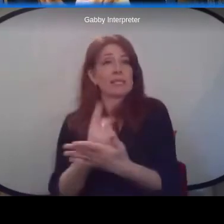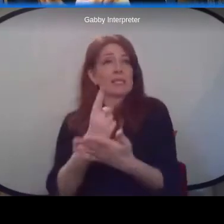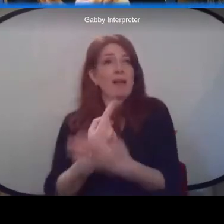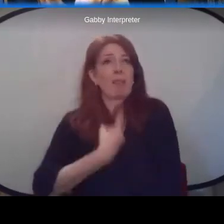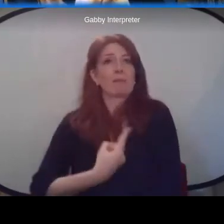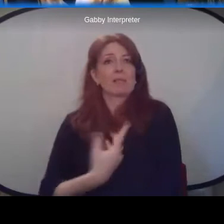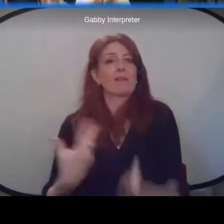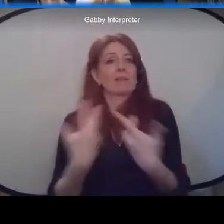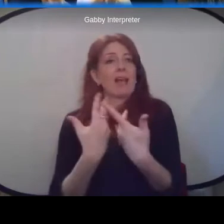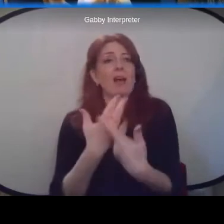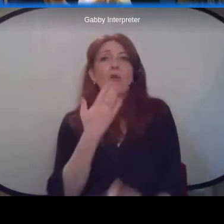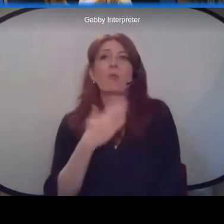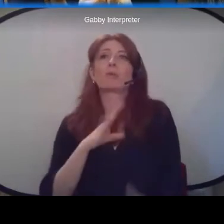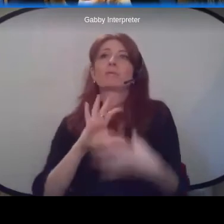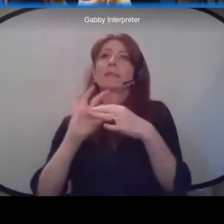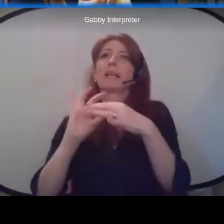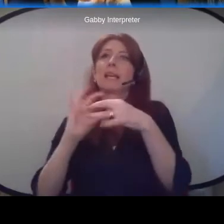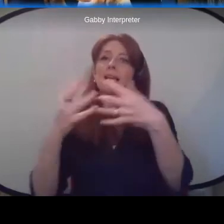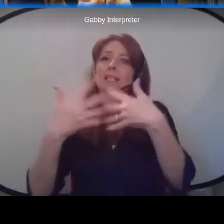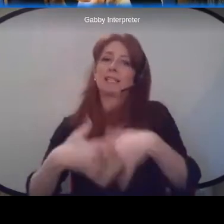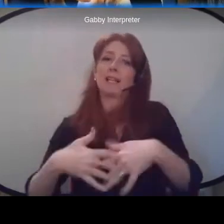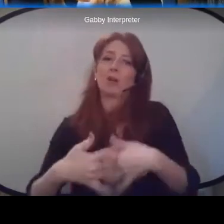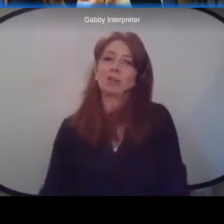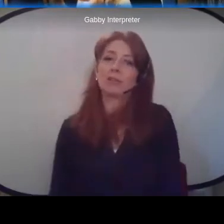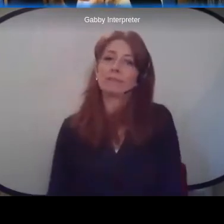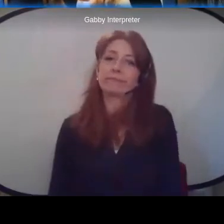engage with the technology as well.